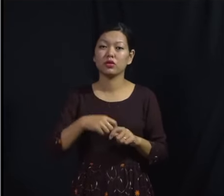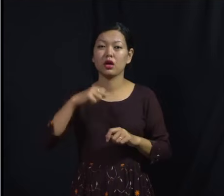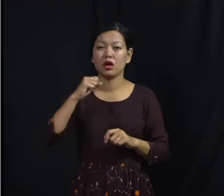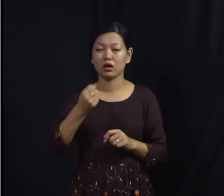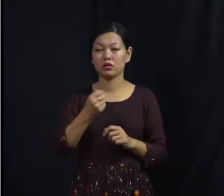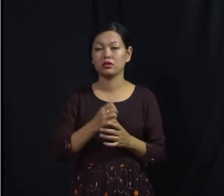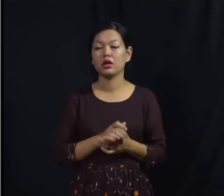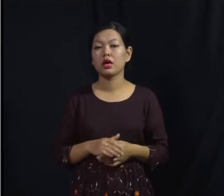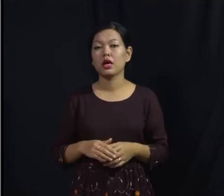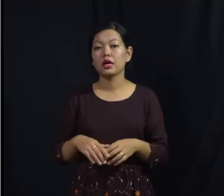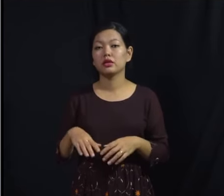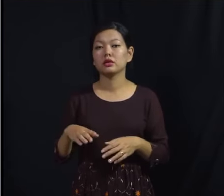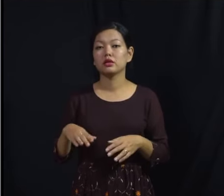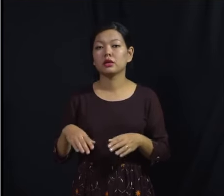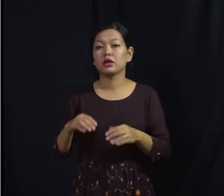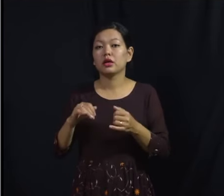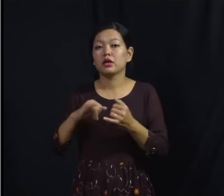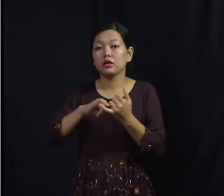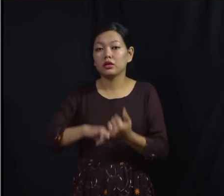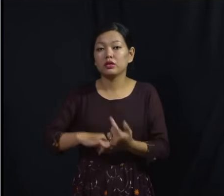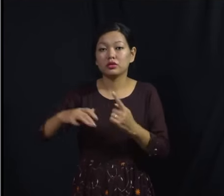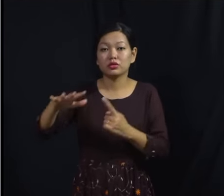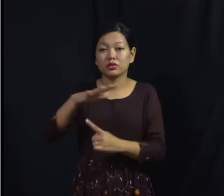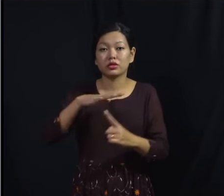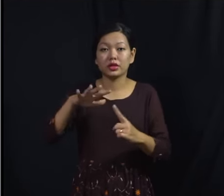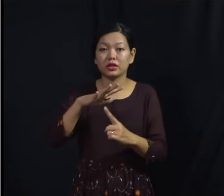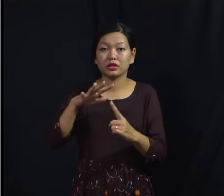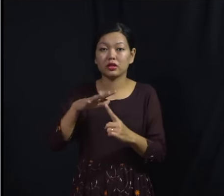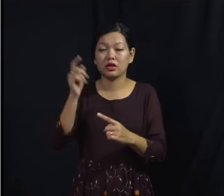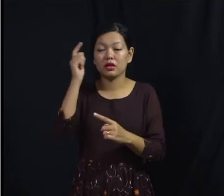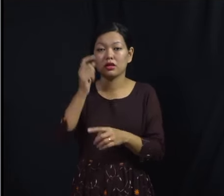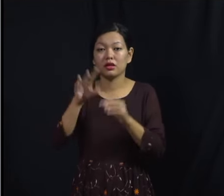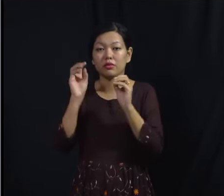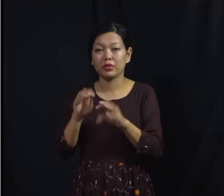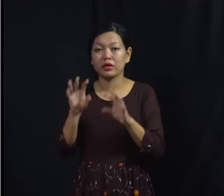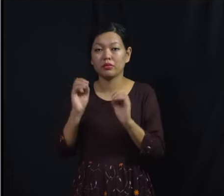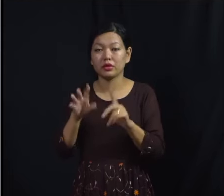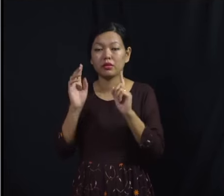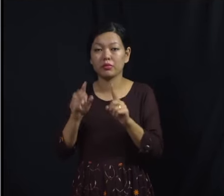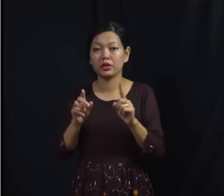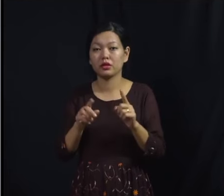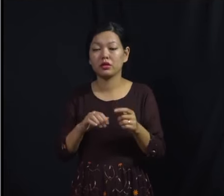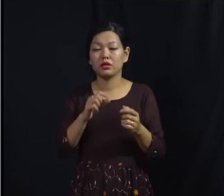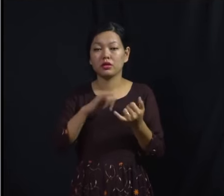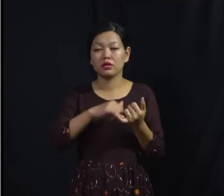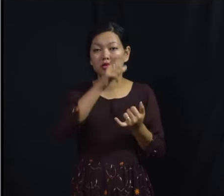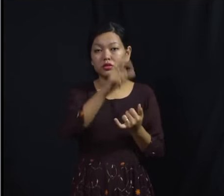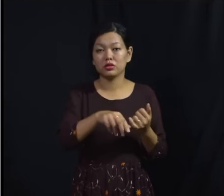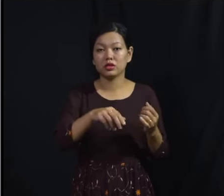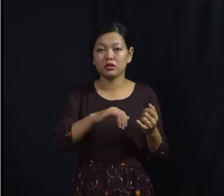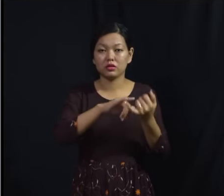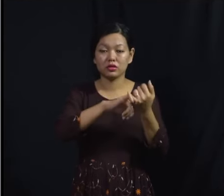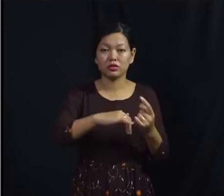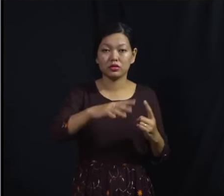shine. Remember, that is the gift. That is what is her gift. She's a very determined, young, energetic, active girl, and